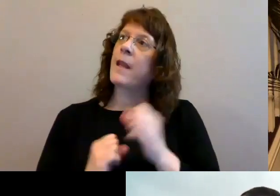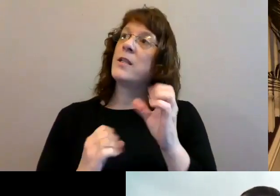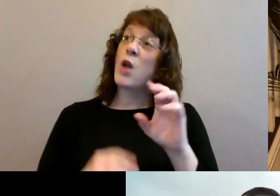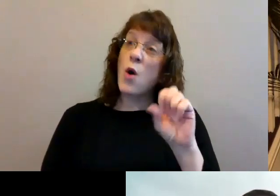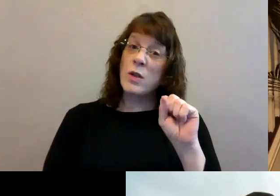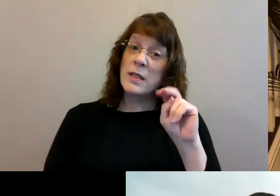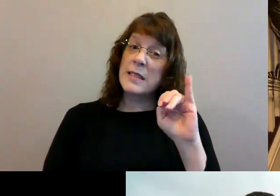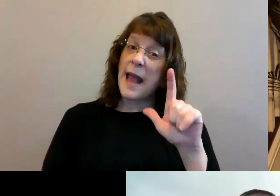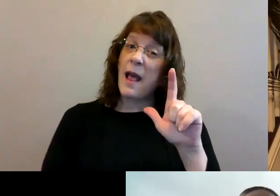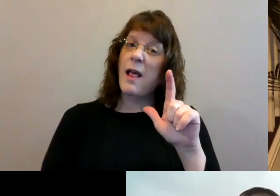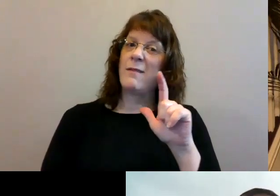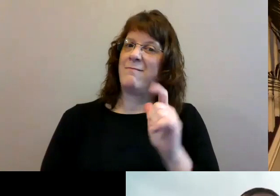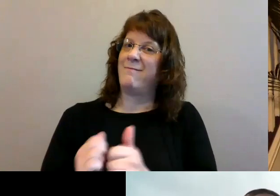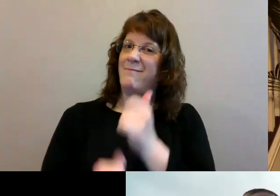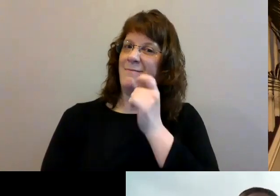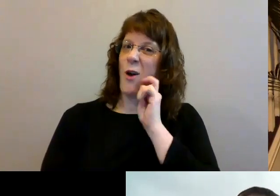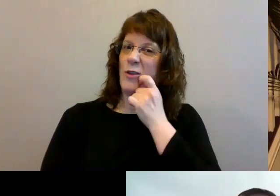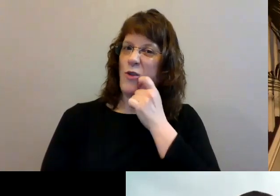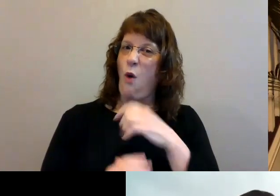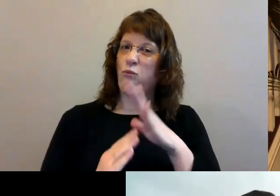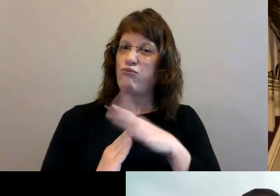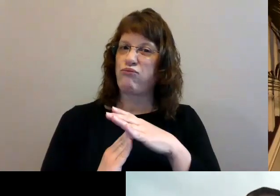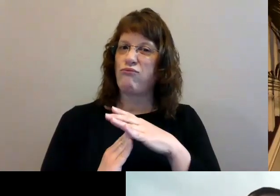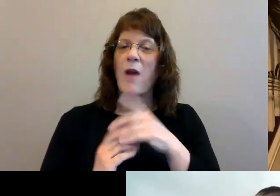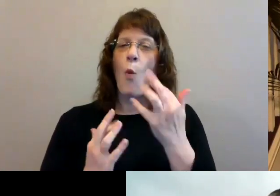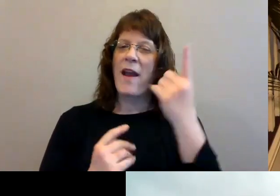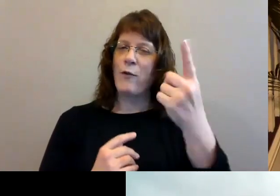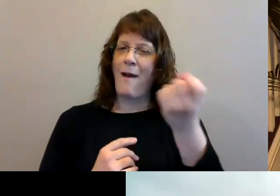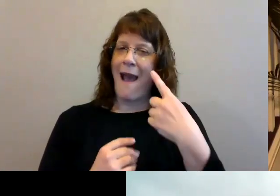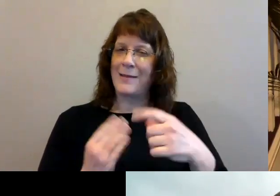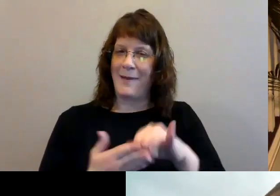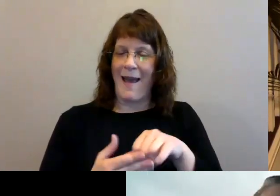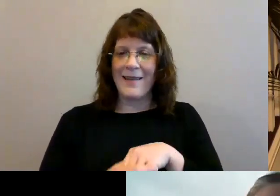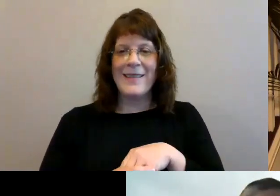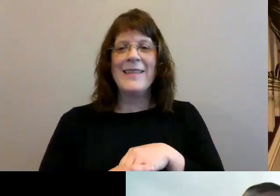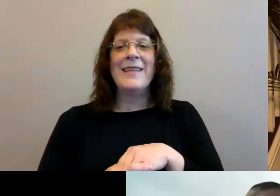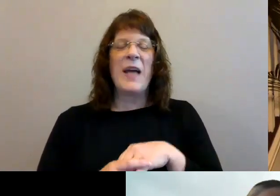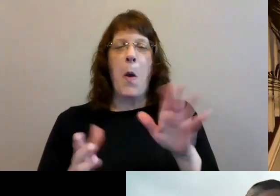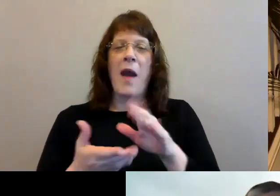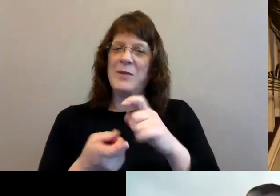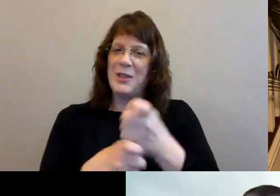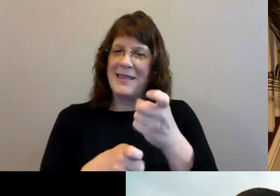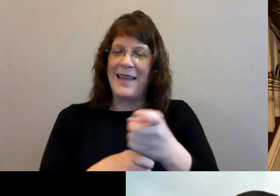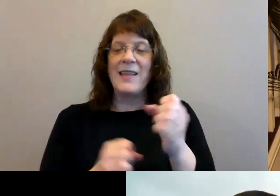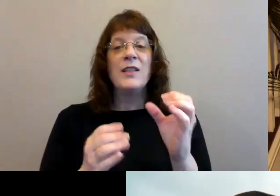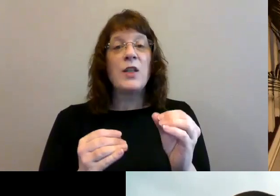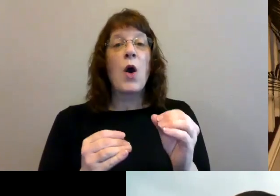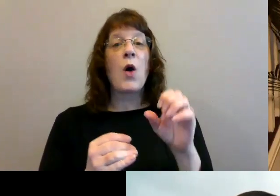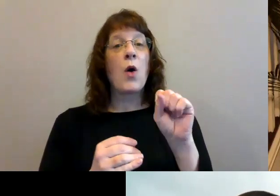are the coolest. I was just waiting for you to ask me about snails. Just kidding. So like the